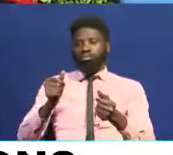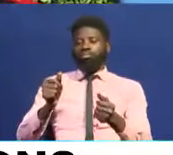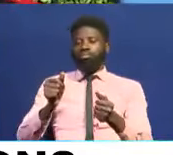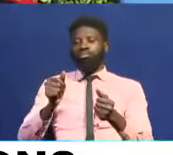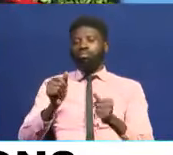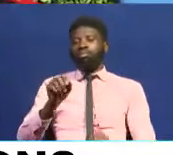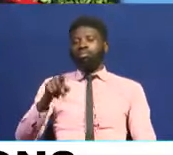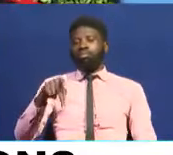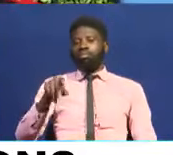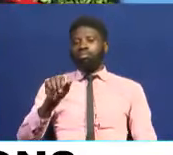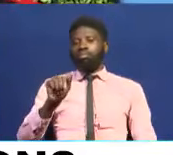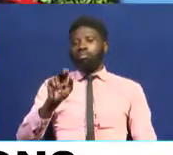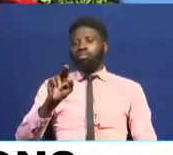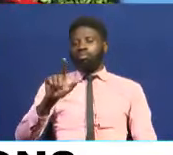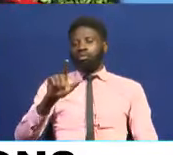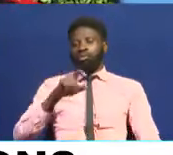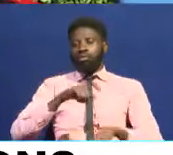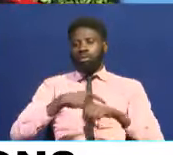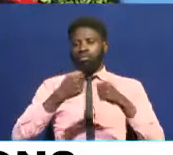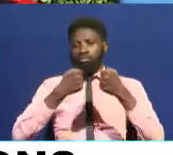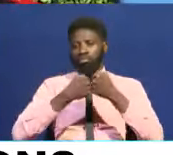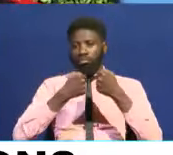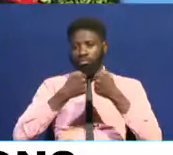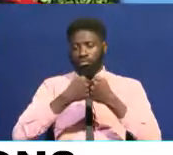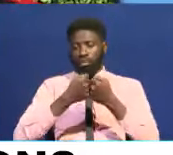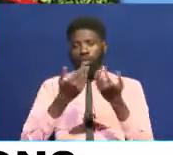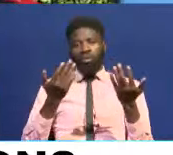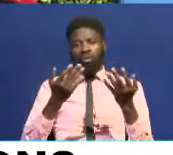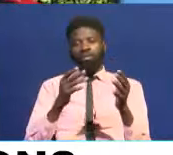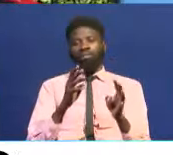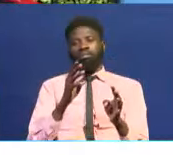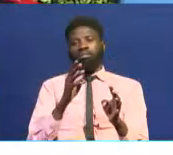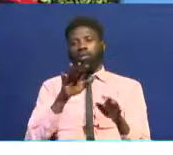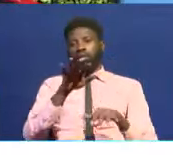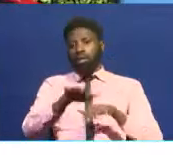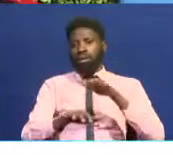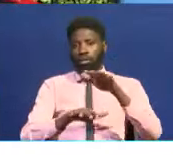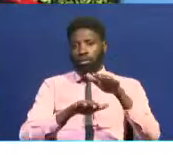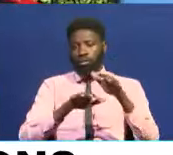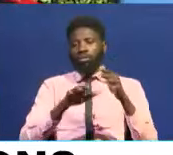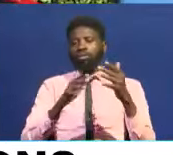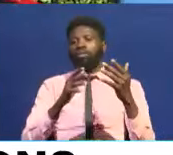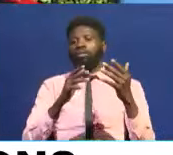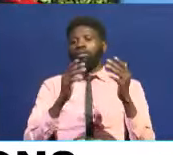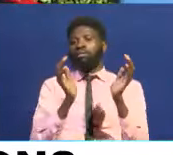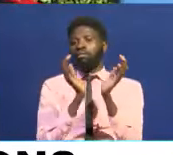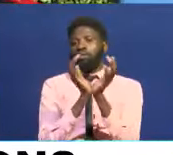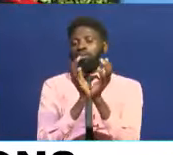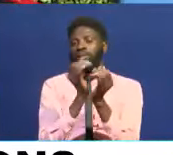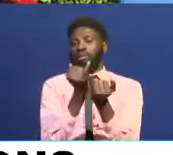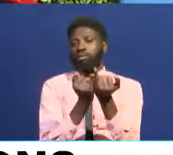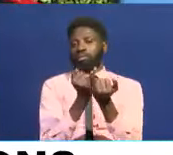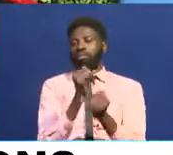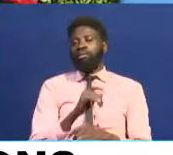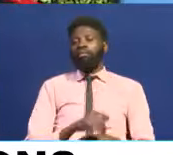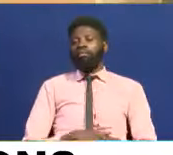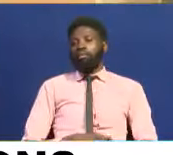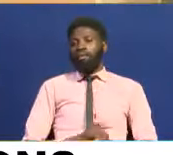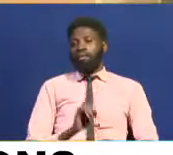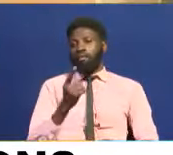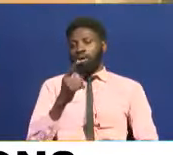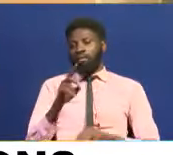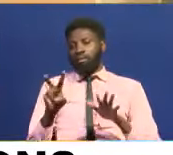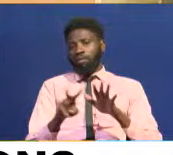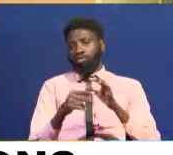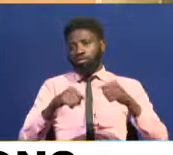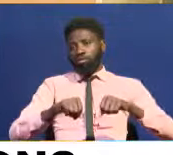a highly contested election held at the Nyayo National Stadium on Saturday. In the first vice chairperson position, Henry Nabea